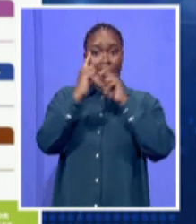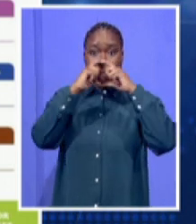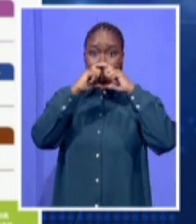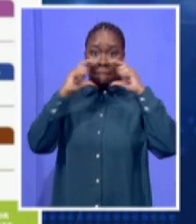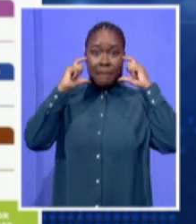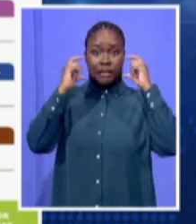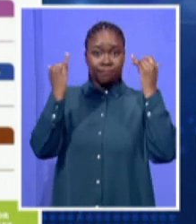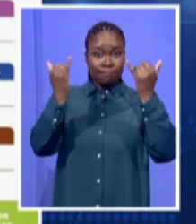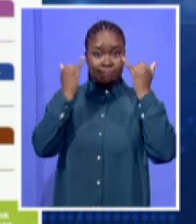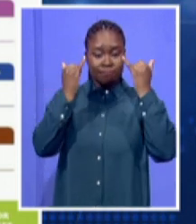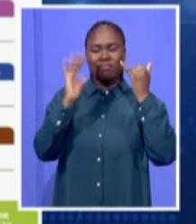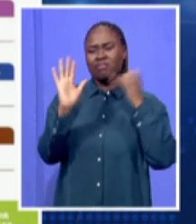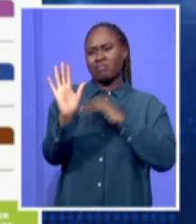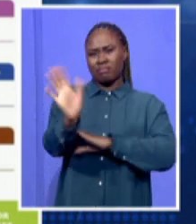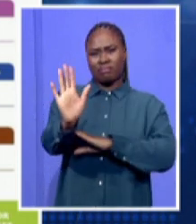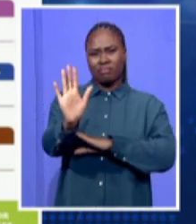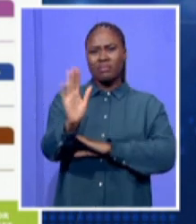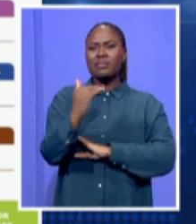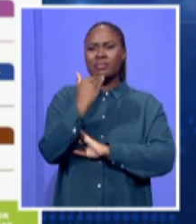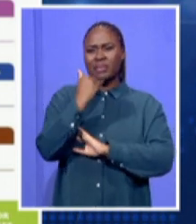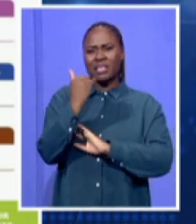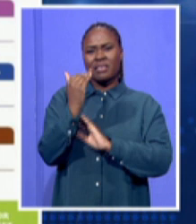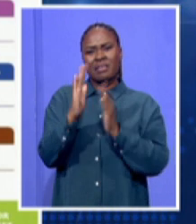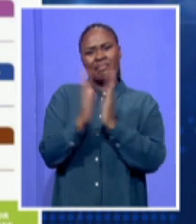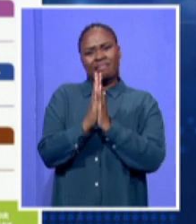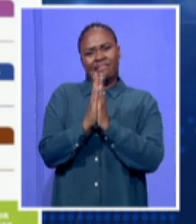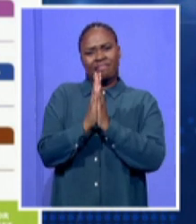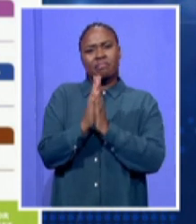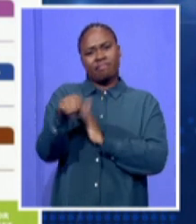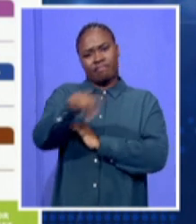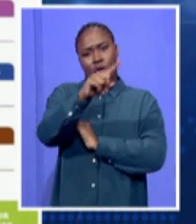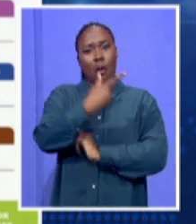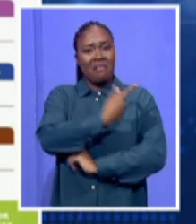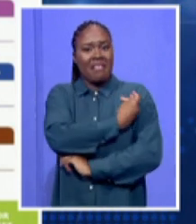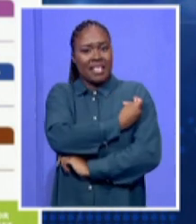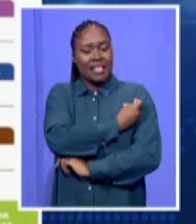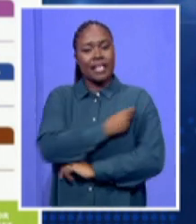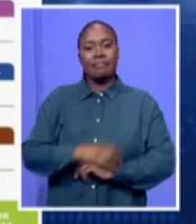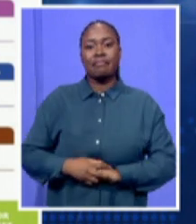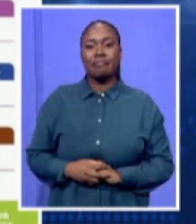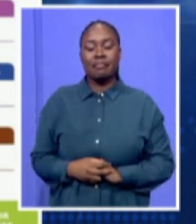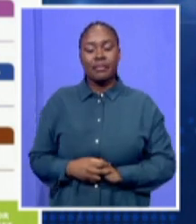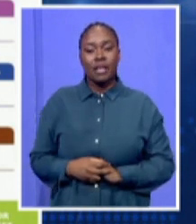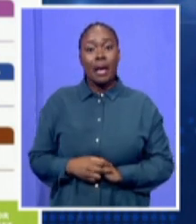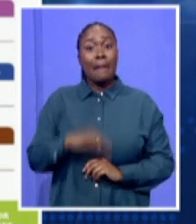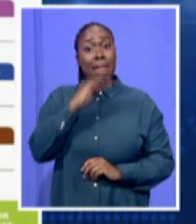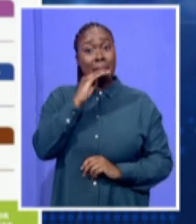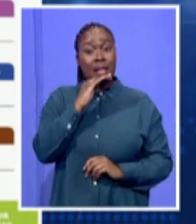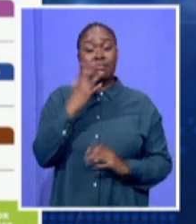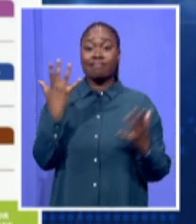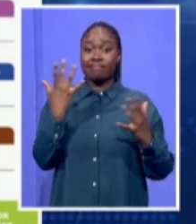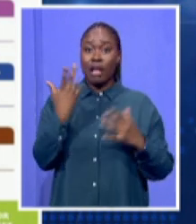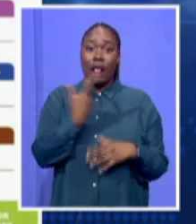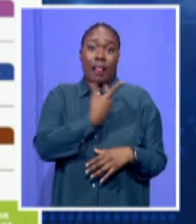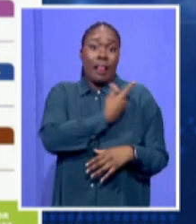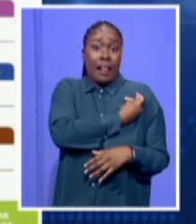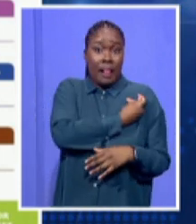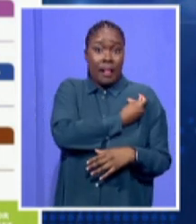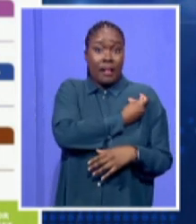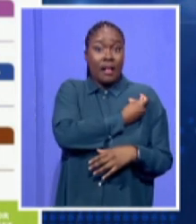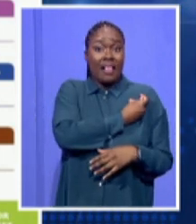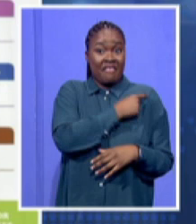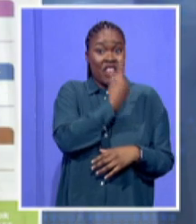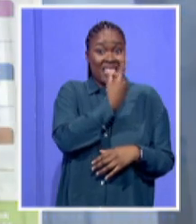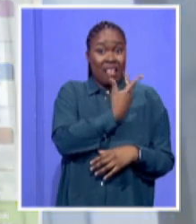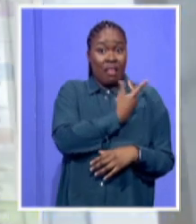that. So we would really encourage the public to go out and get vaccinated. And that means both primary vaccinations, in other words, the